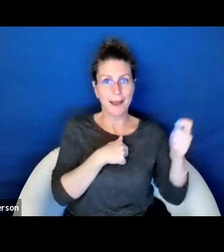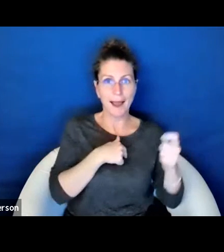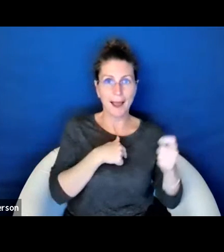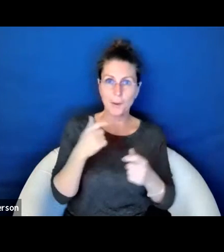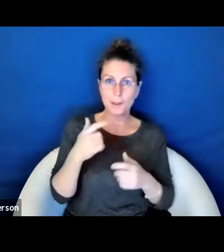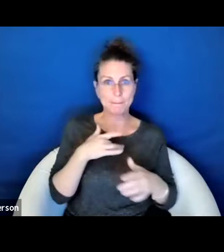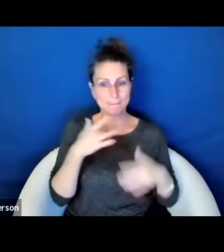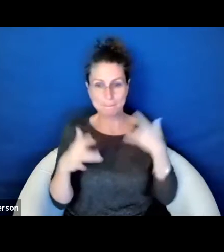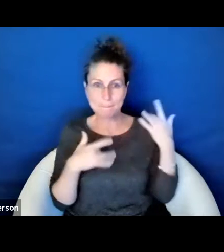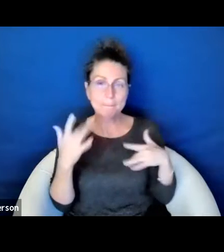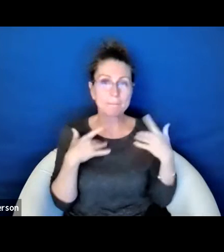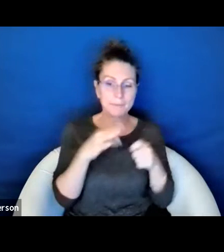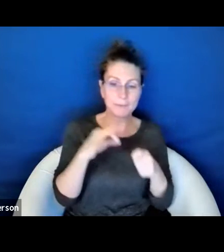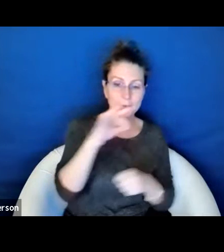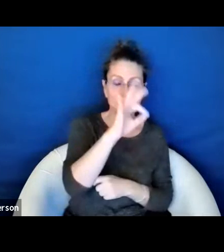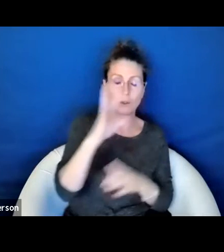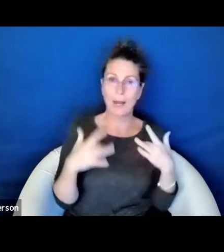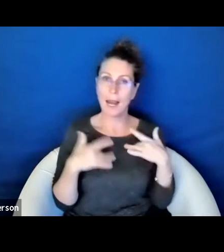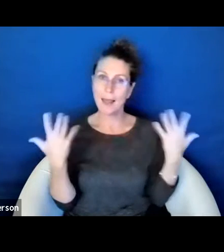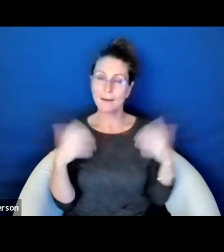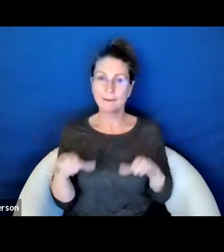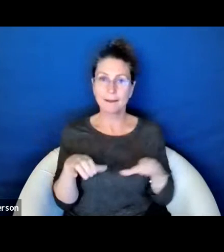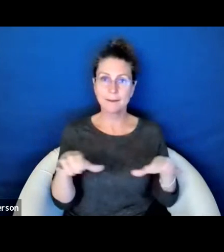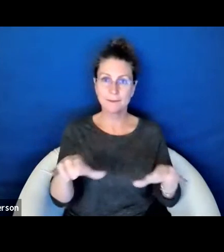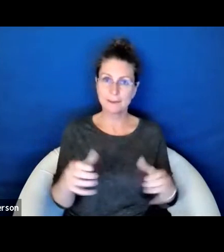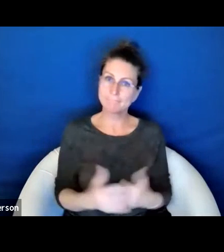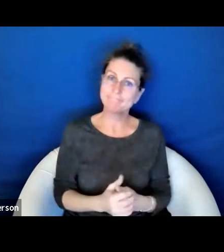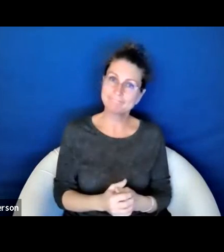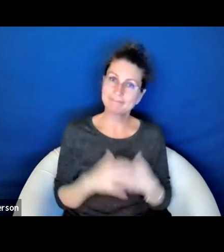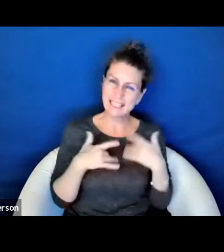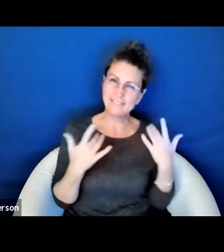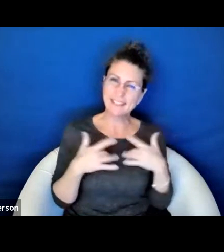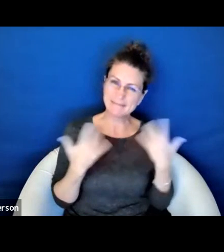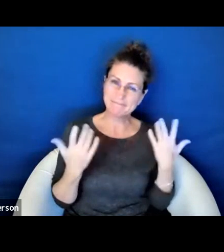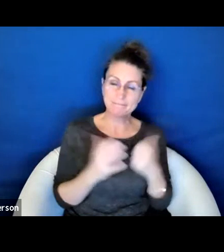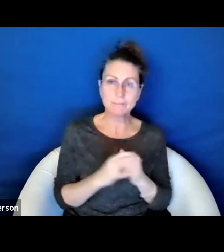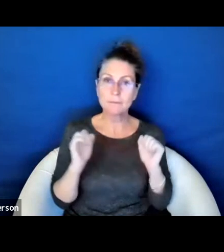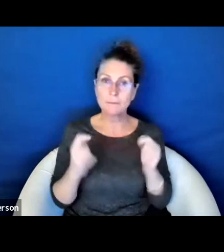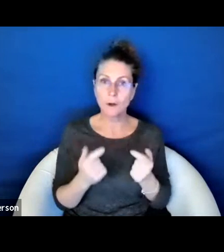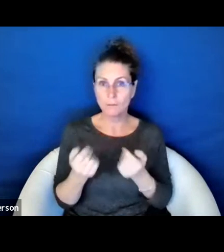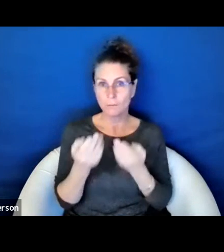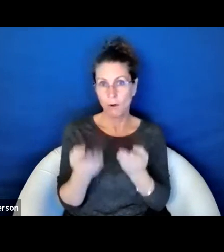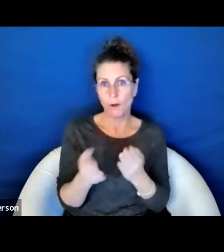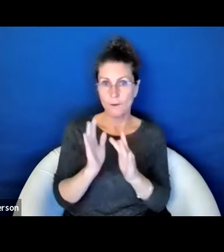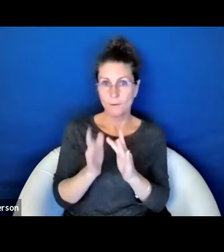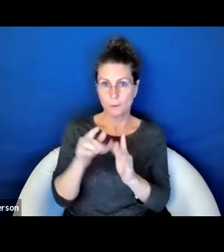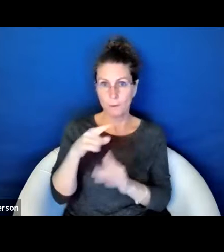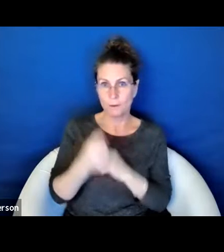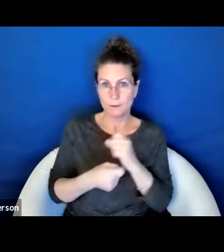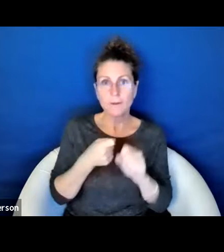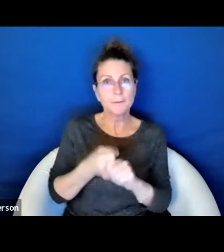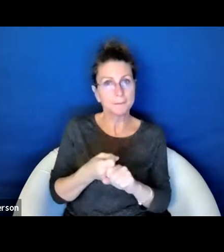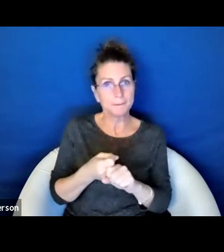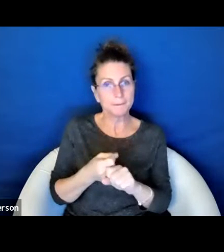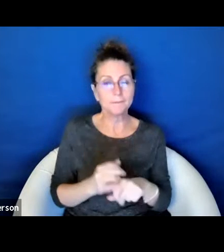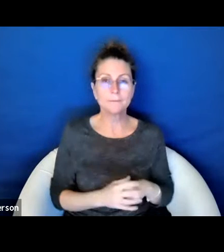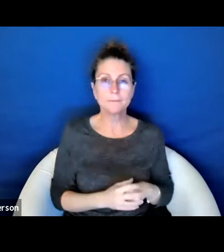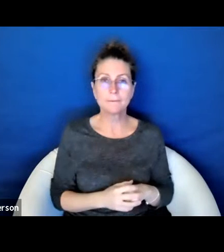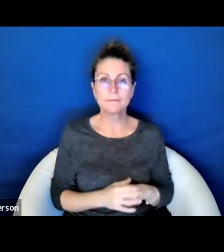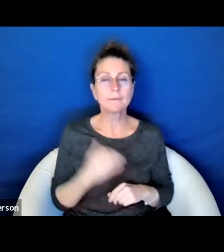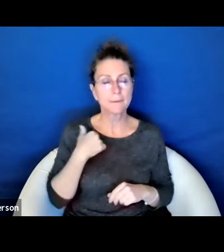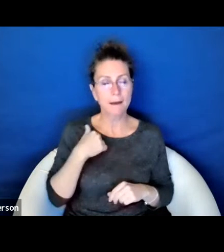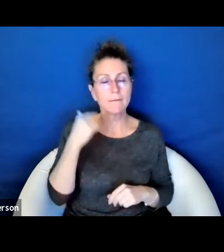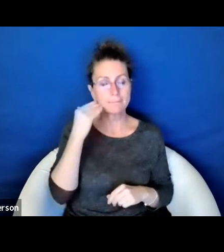through more lighthearted activities and events, all of which are being offered remotely this year. I know that the pandemic